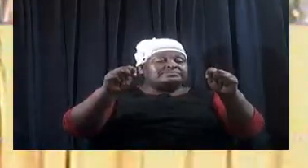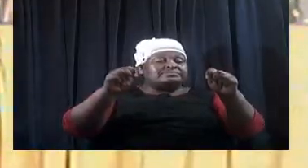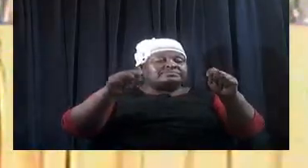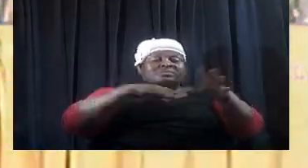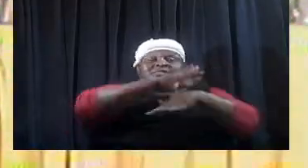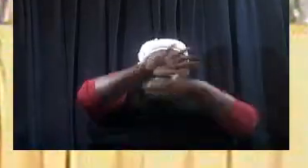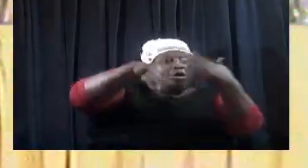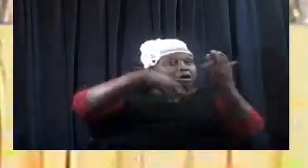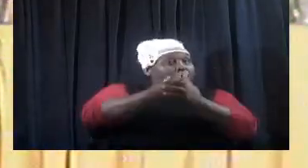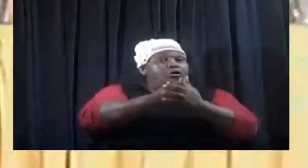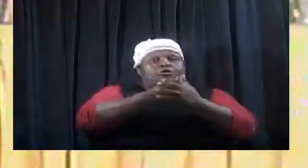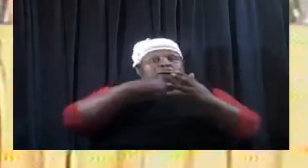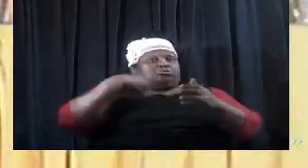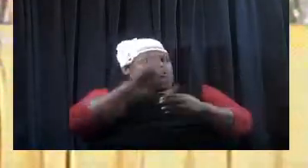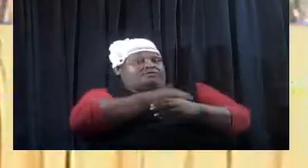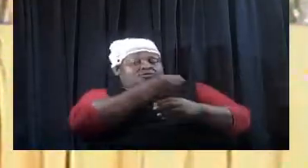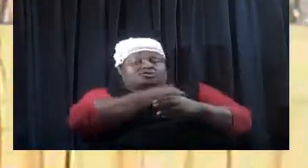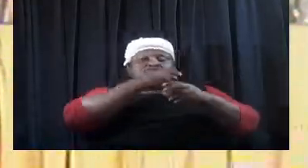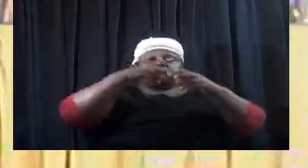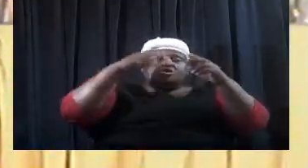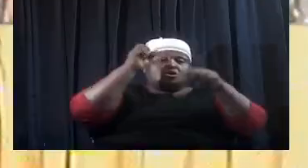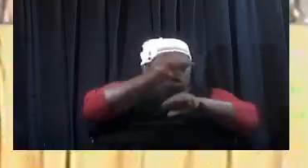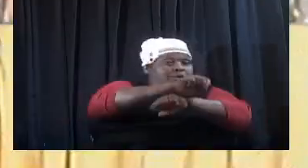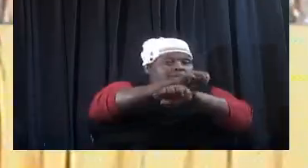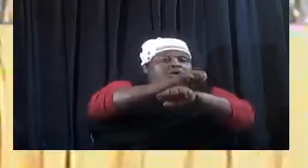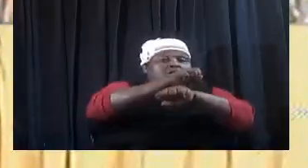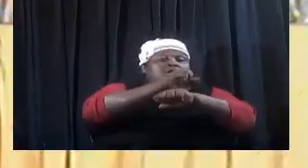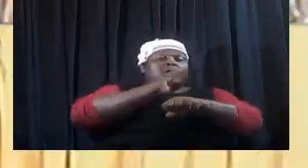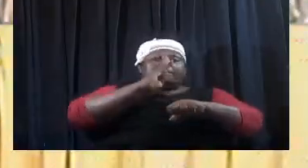All of us works are going to be tried.